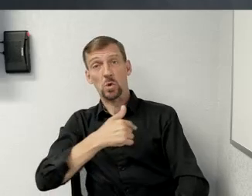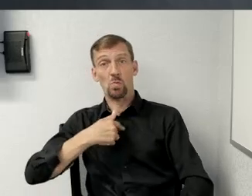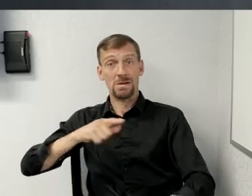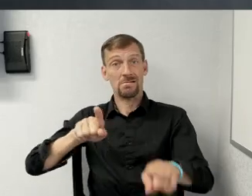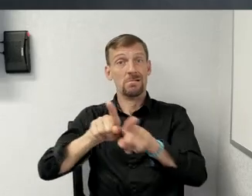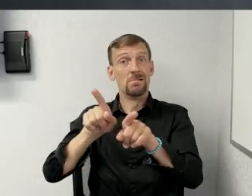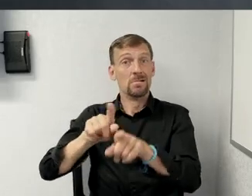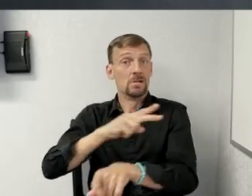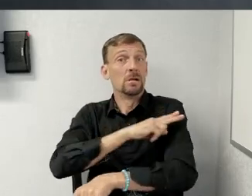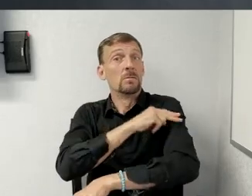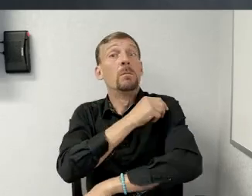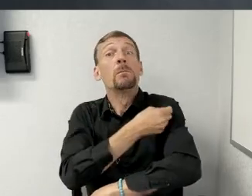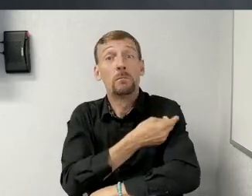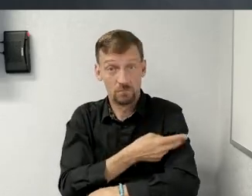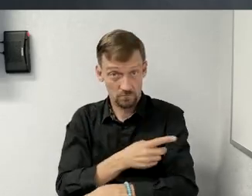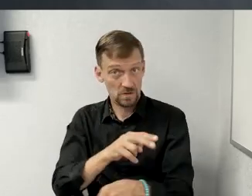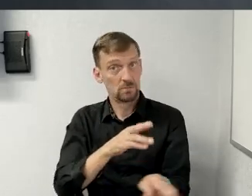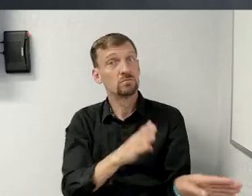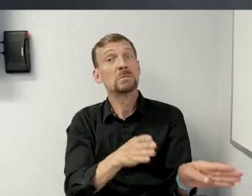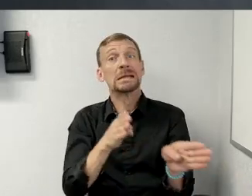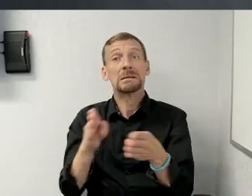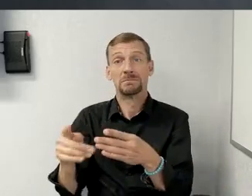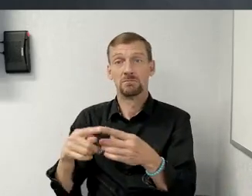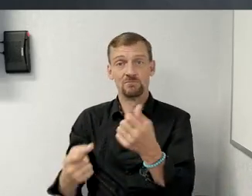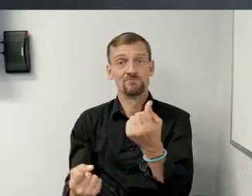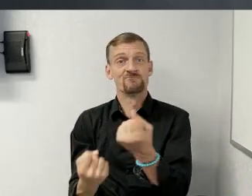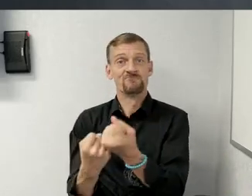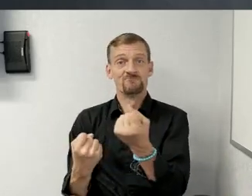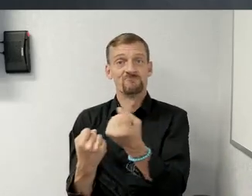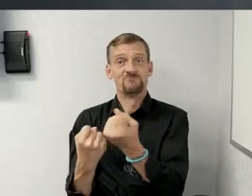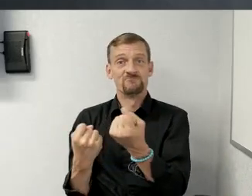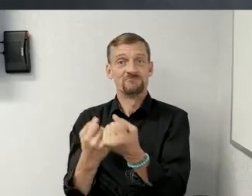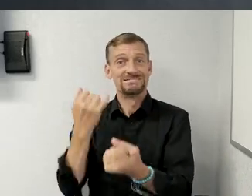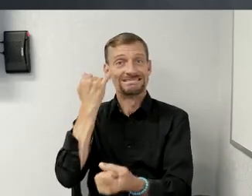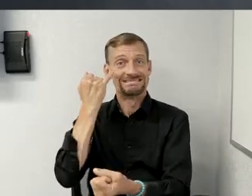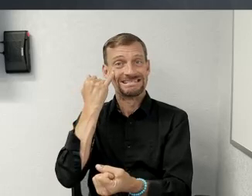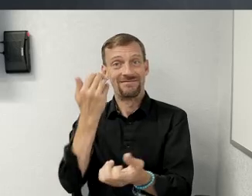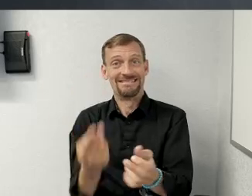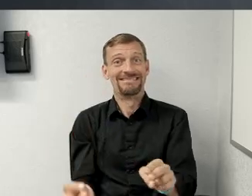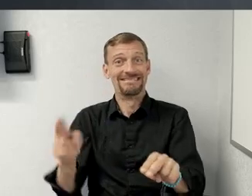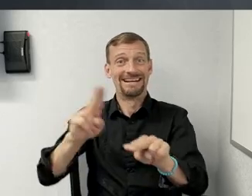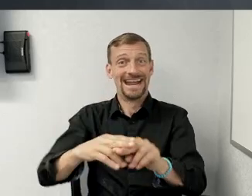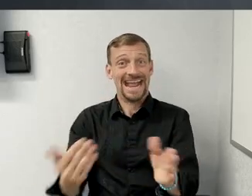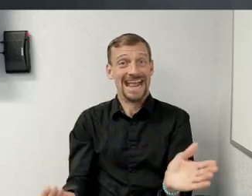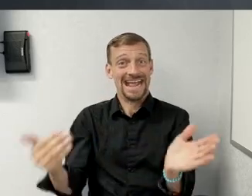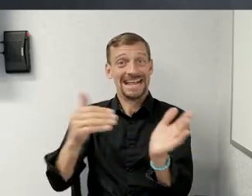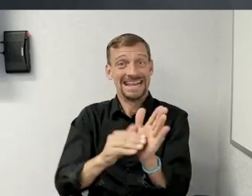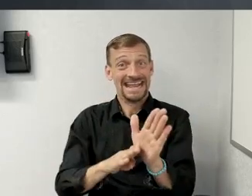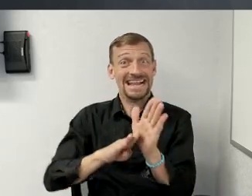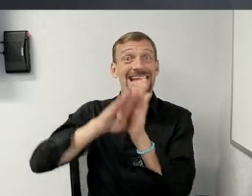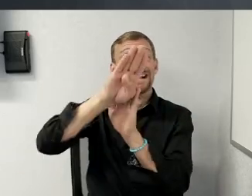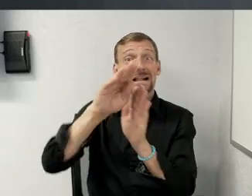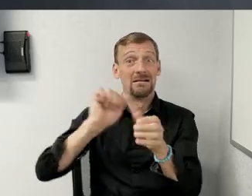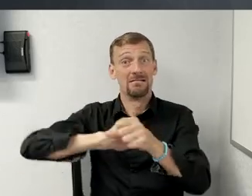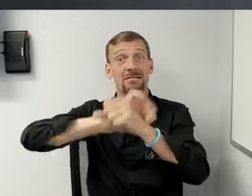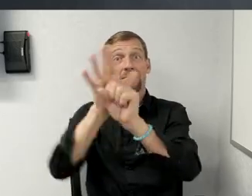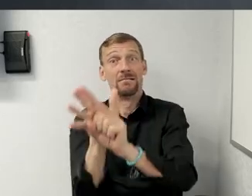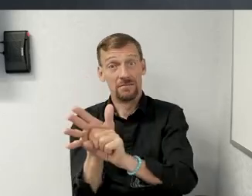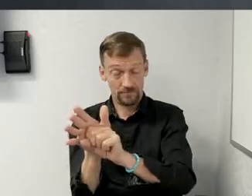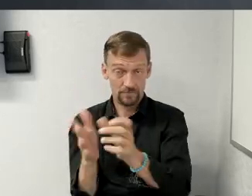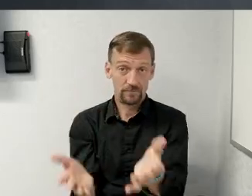a hospital were prepared to support a resurgence if the county opened up under Phase